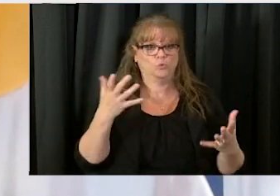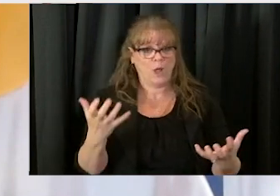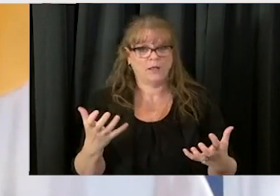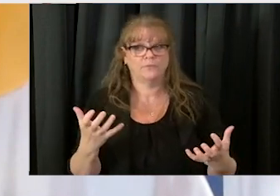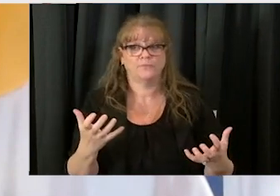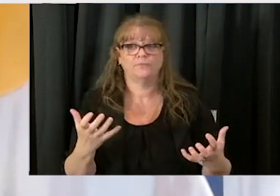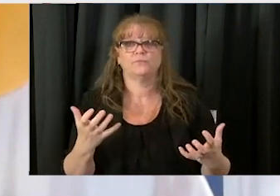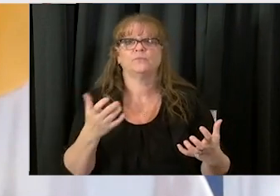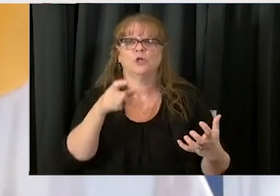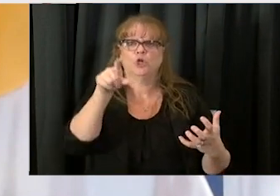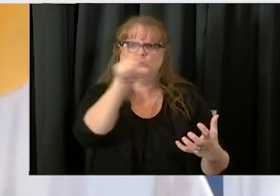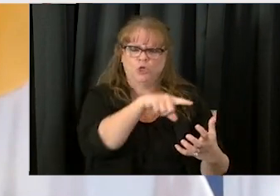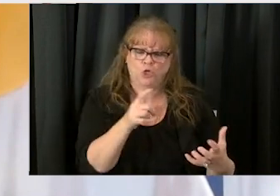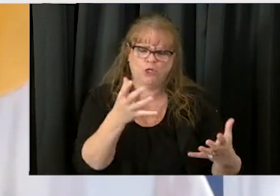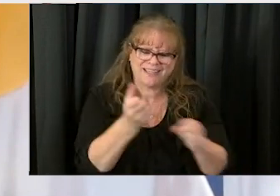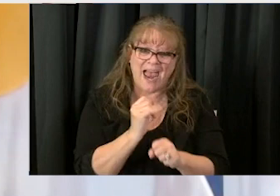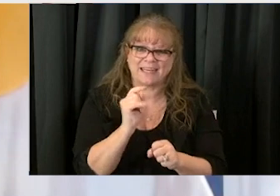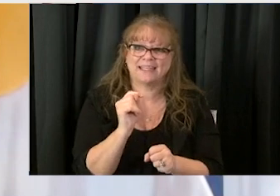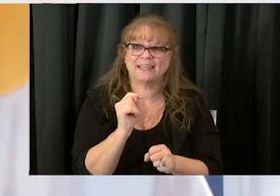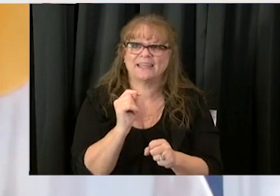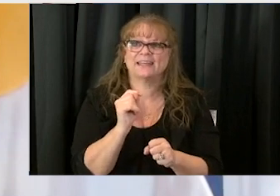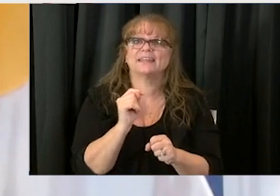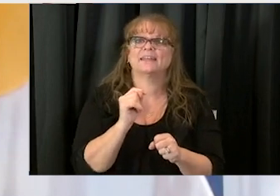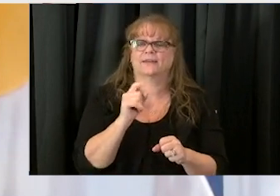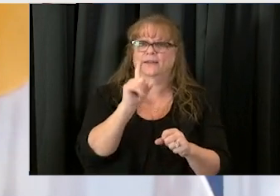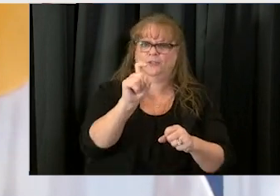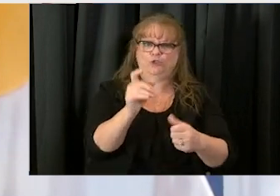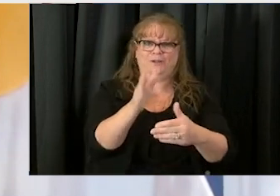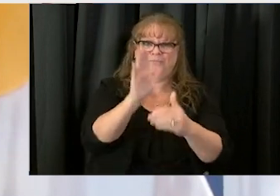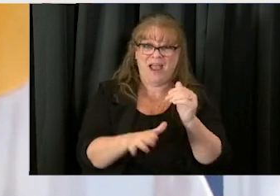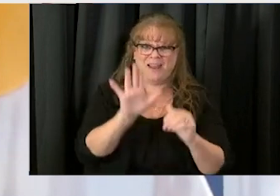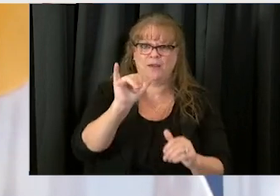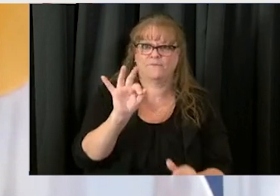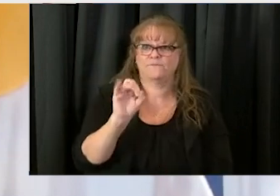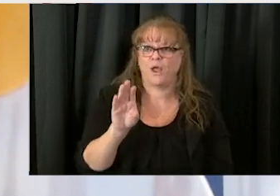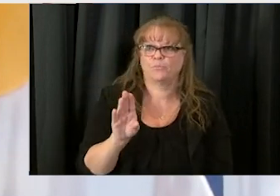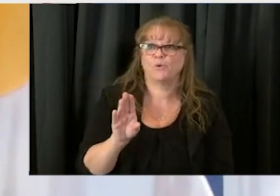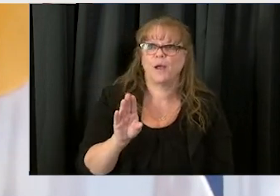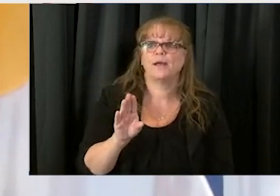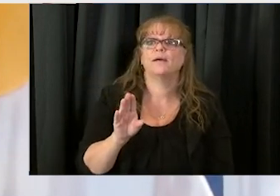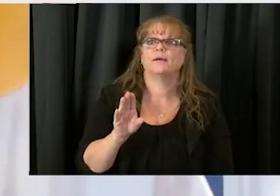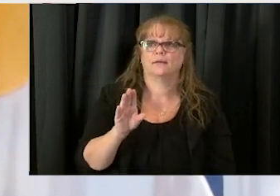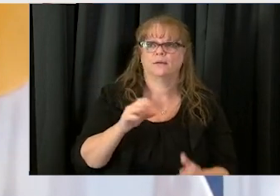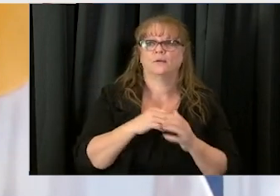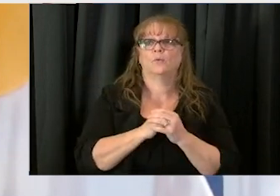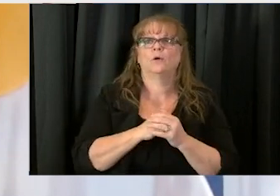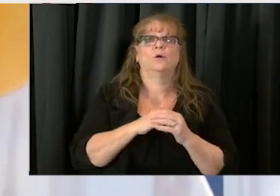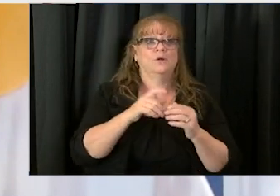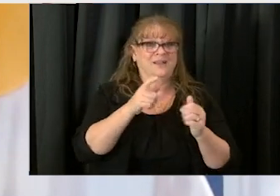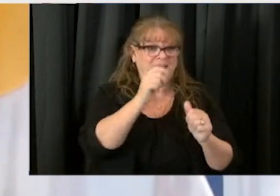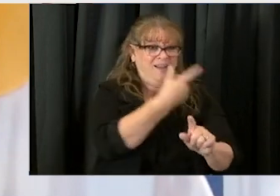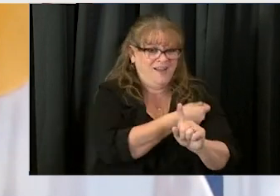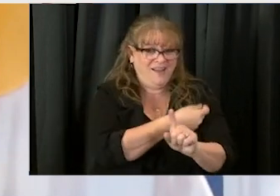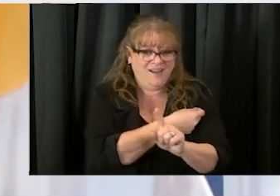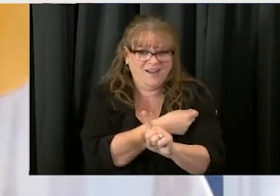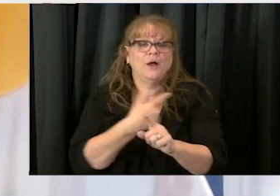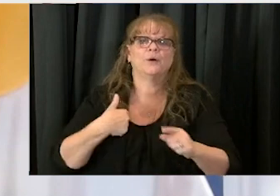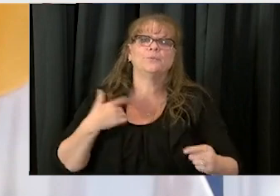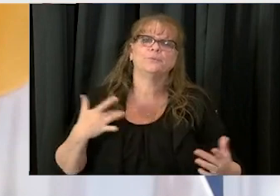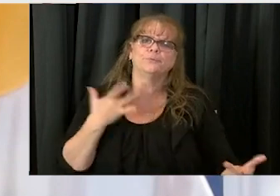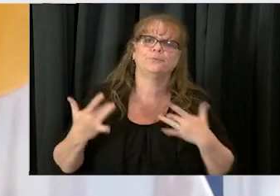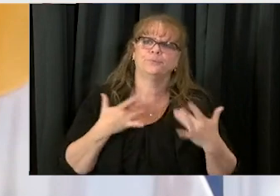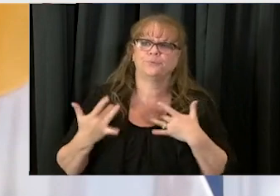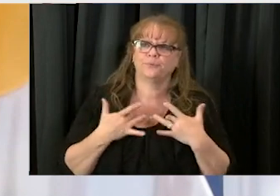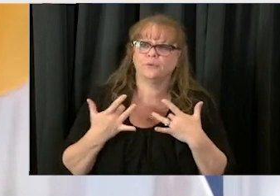wildly important goal. And we're happy to open it up for questions. Governor Steve Steger from 9 News. I have 2 questions